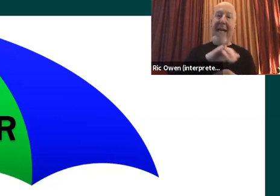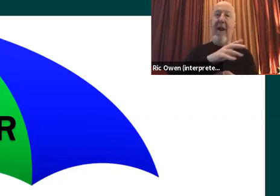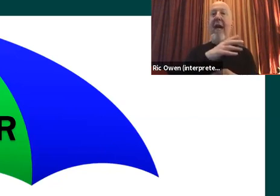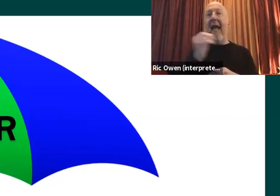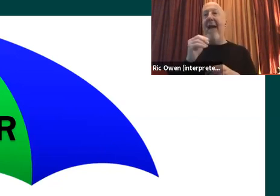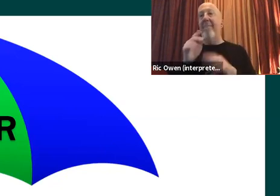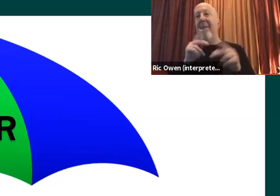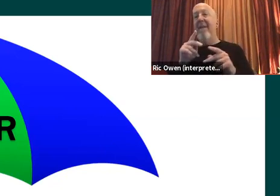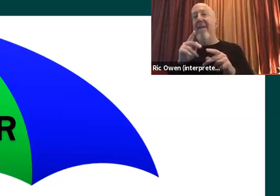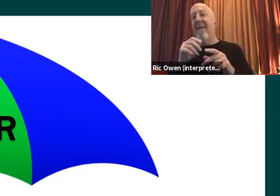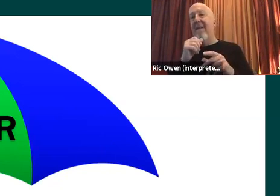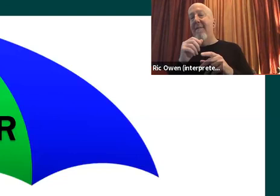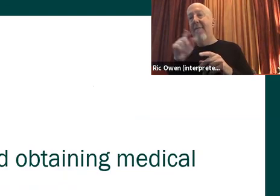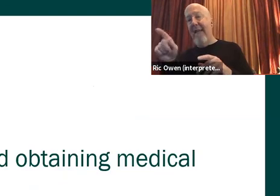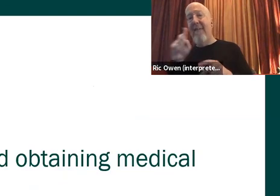trans experience.